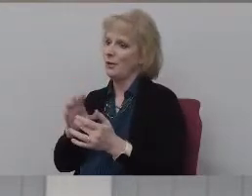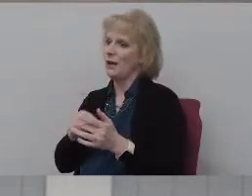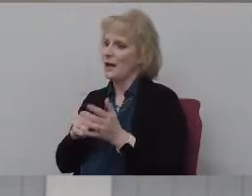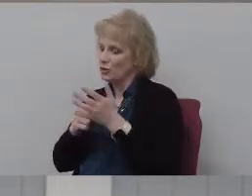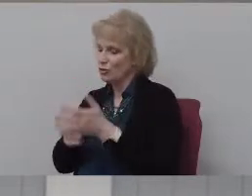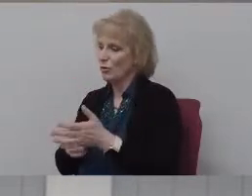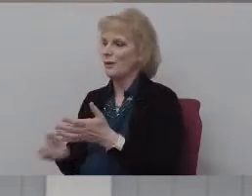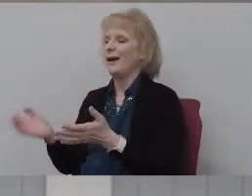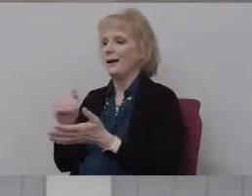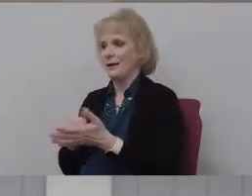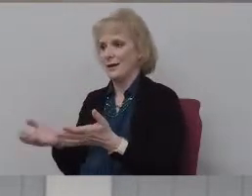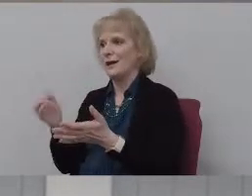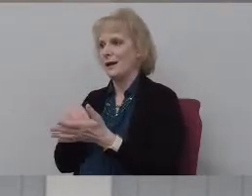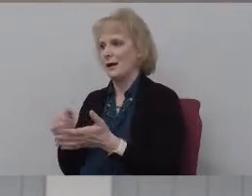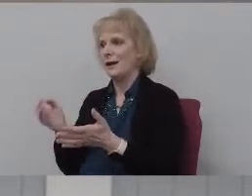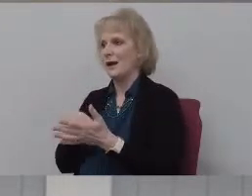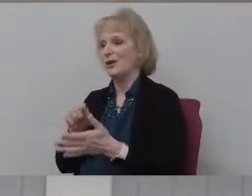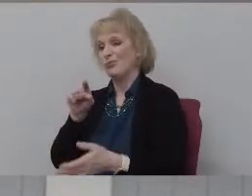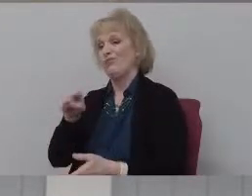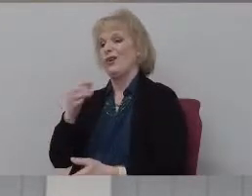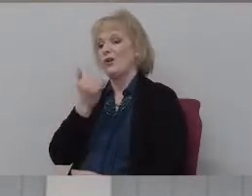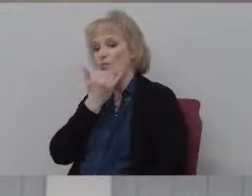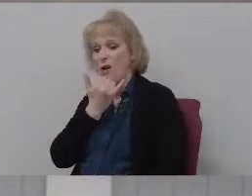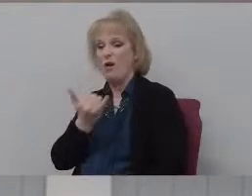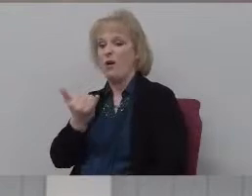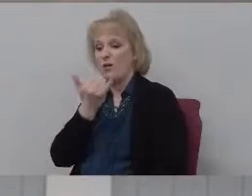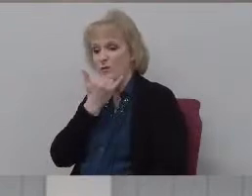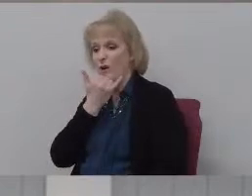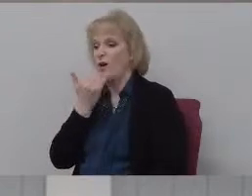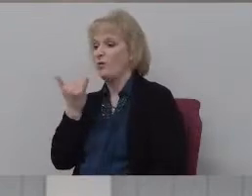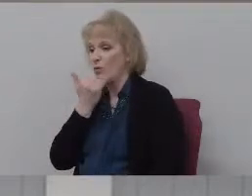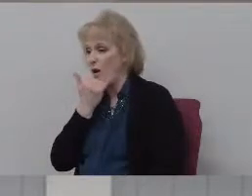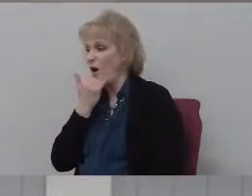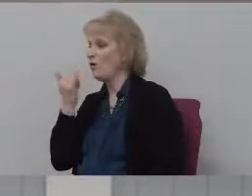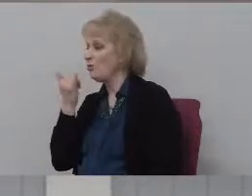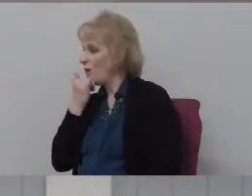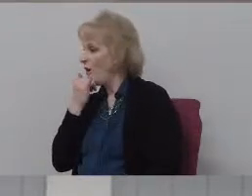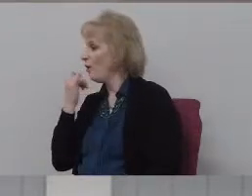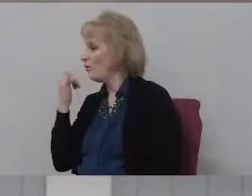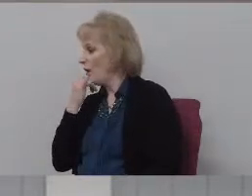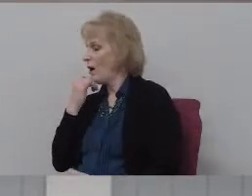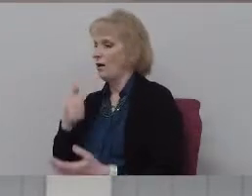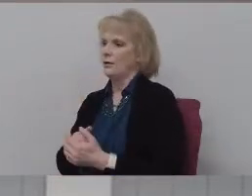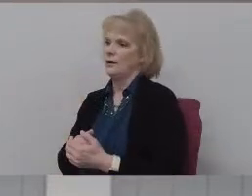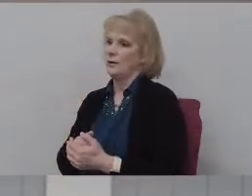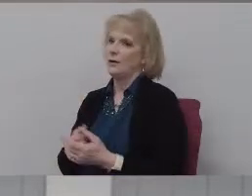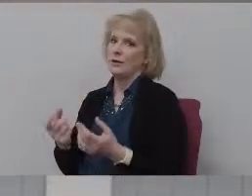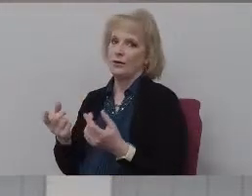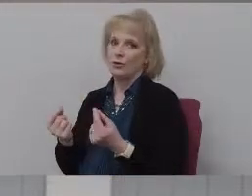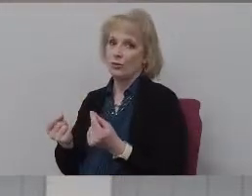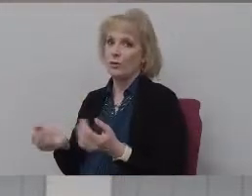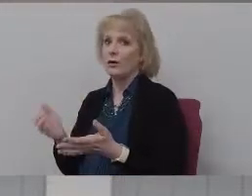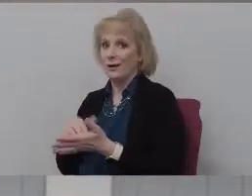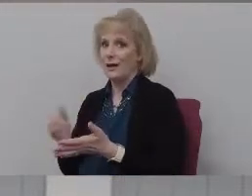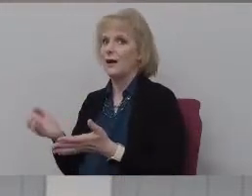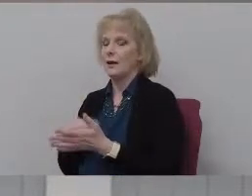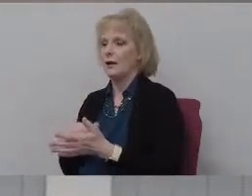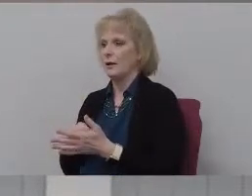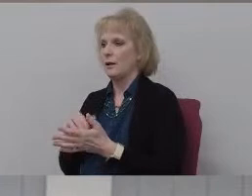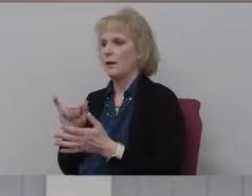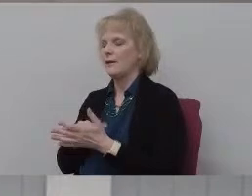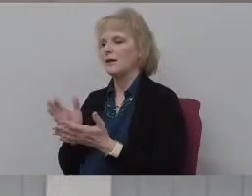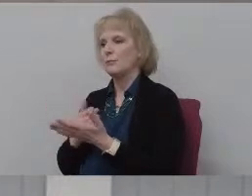again and again. You're wrong, you're wrong, you're wrong. Wrong, you're wrong, you're wrong. Just Just keep doing it again and again and again. That is part of the word of the